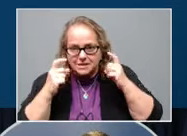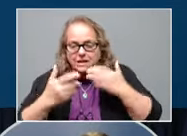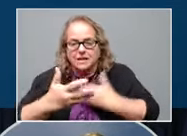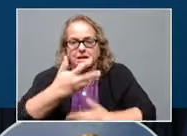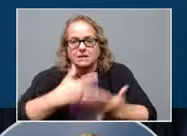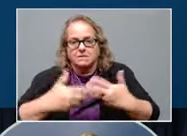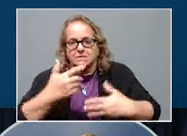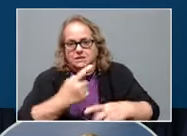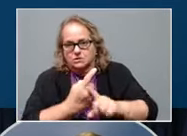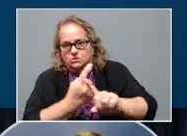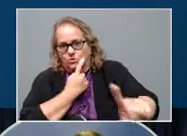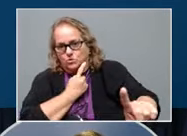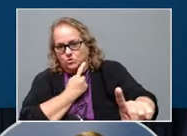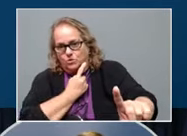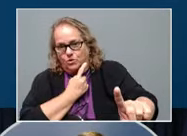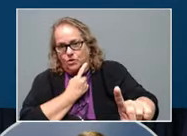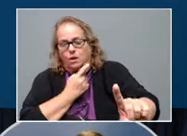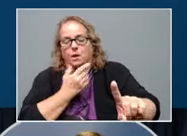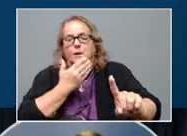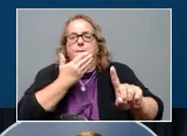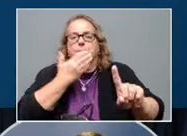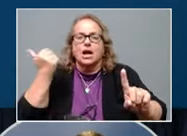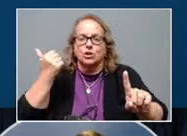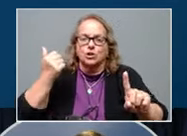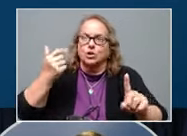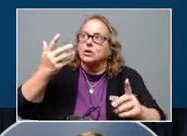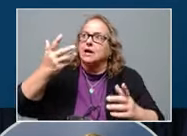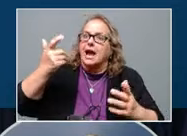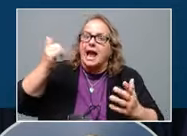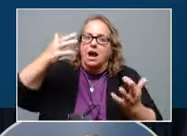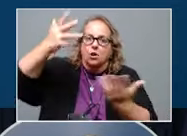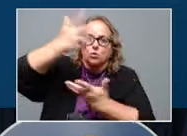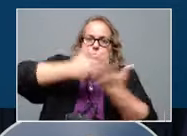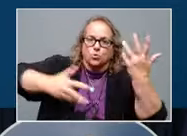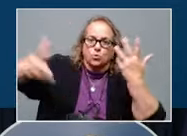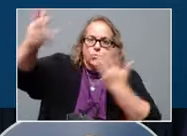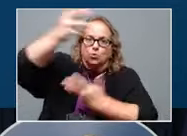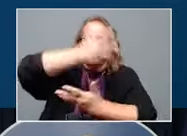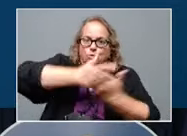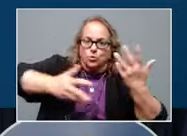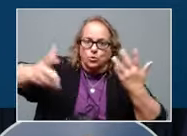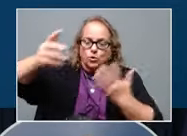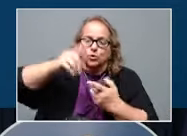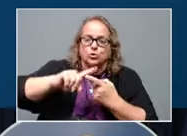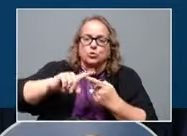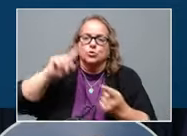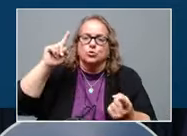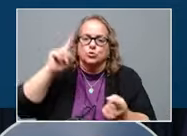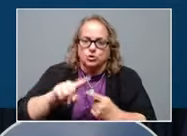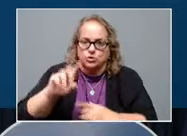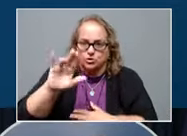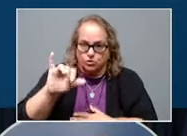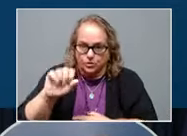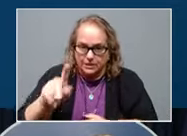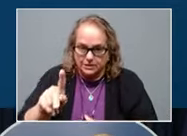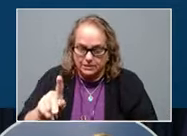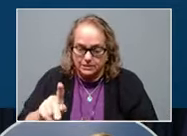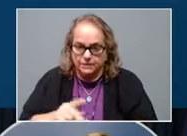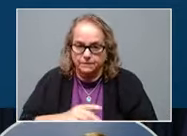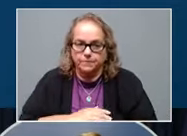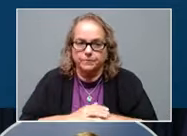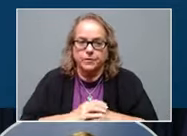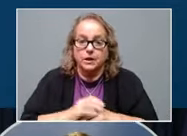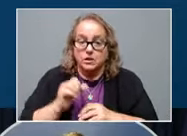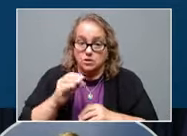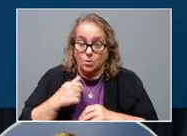need better ventilation to slowly and methodically reduce the risk. So we have new